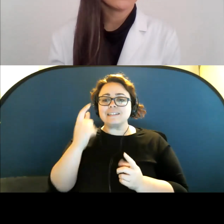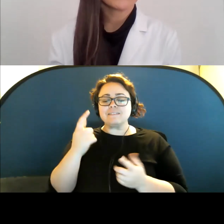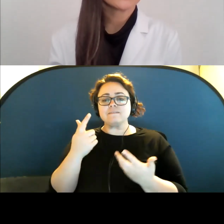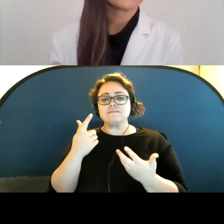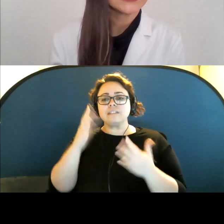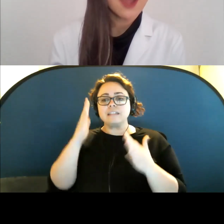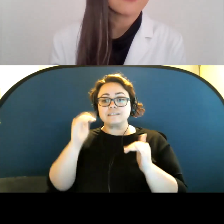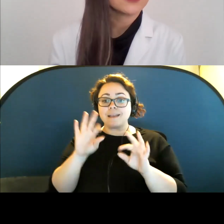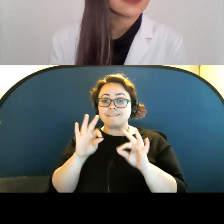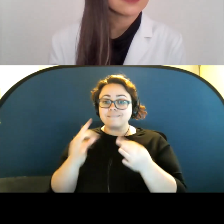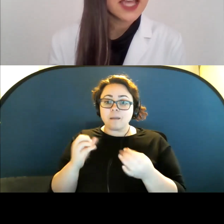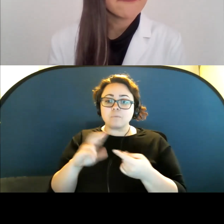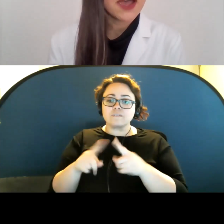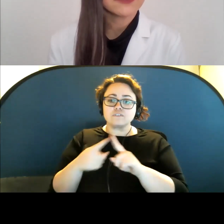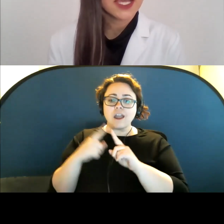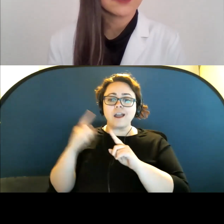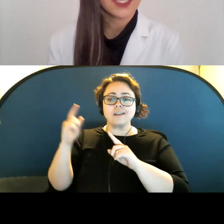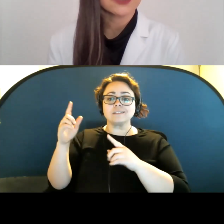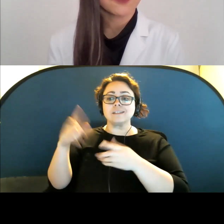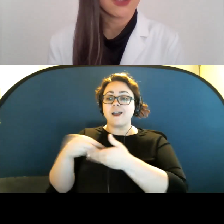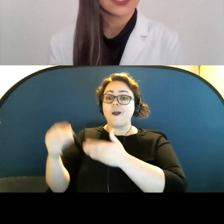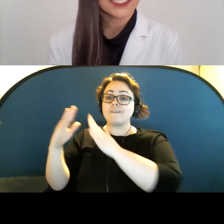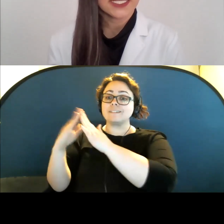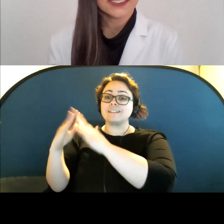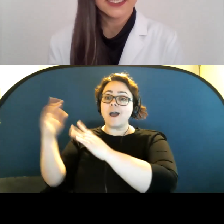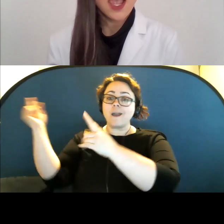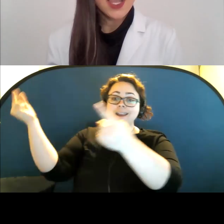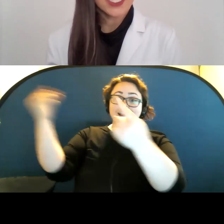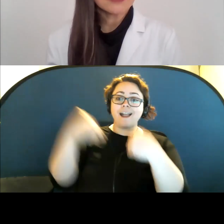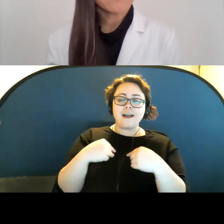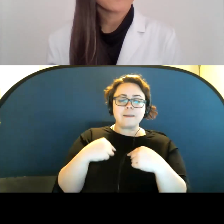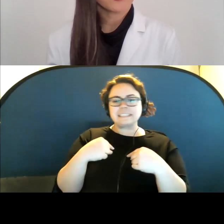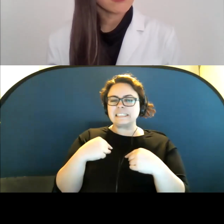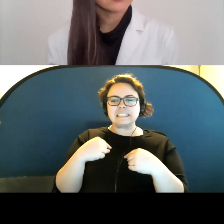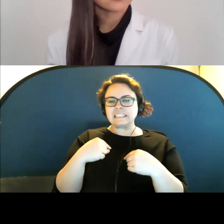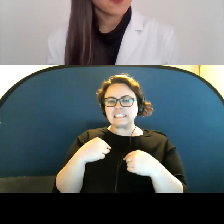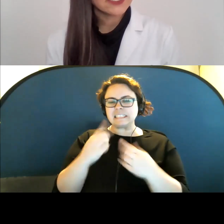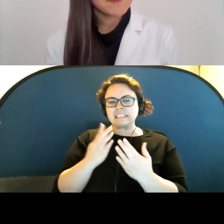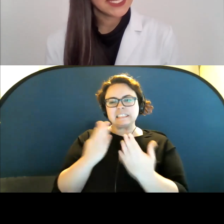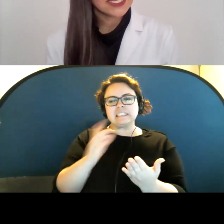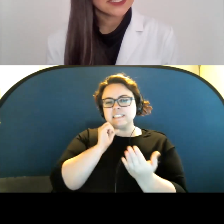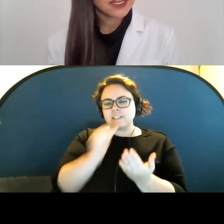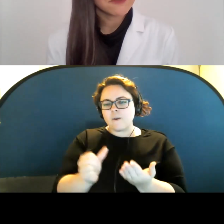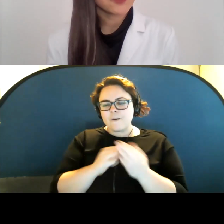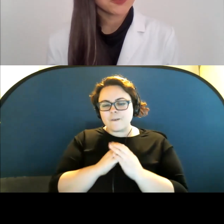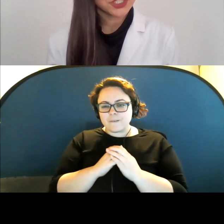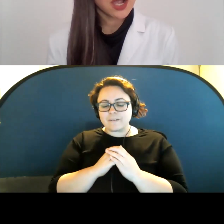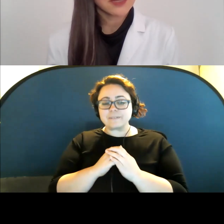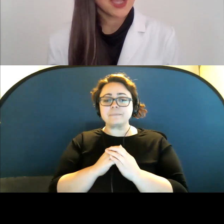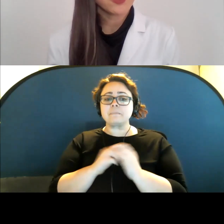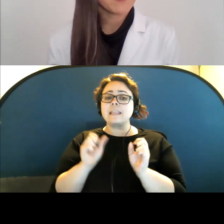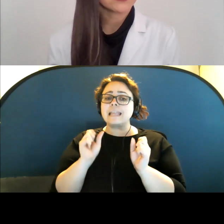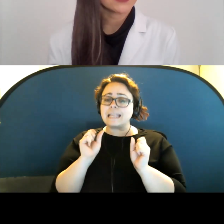caution. This is really not the year to have out-of-town guests for the holidays. There are some ways of making it safer, which we'll